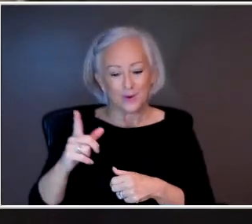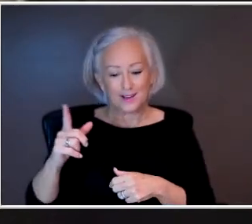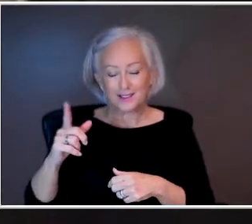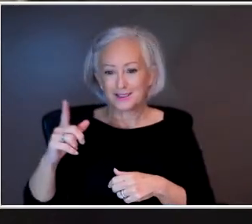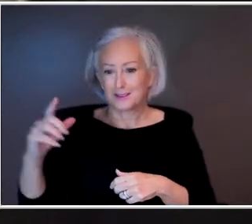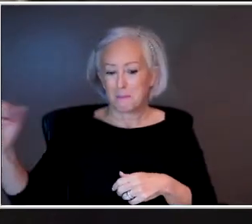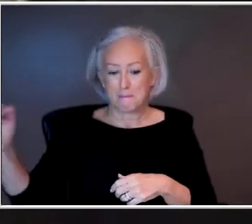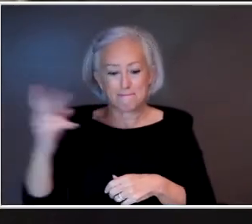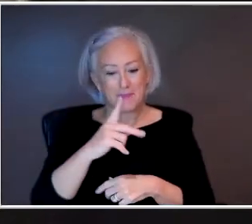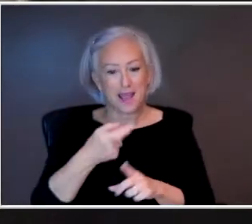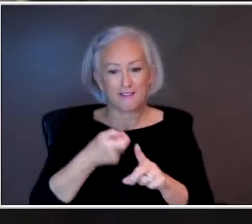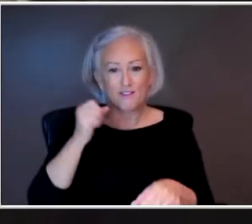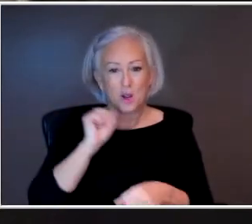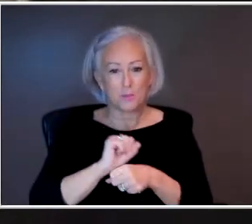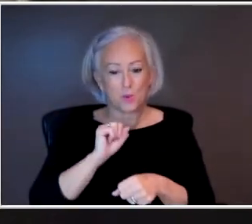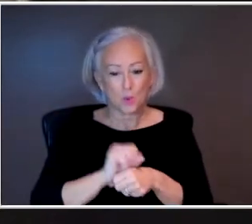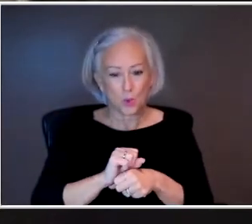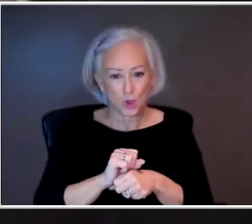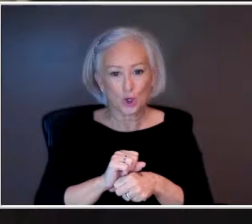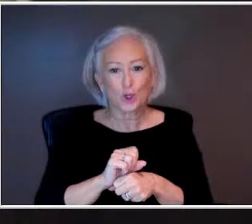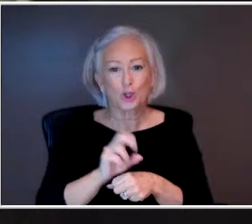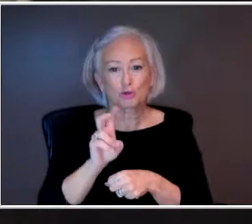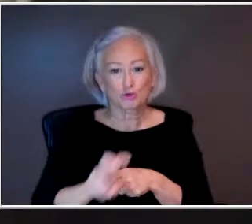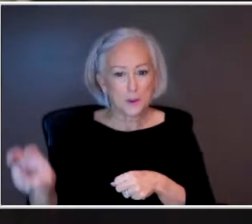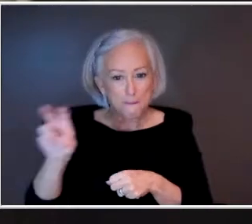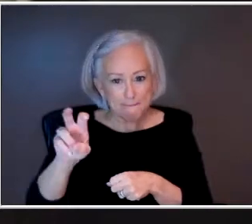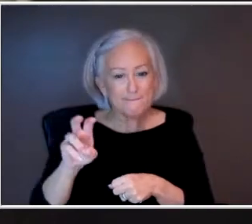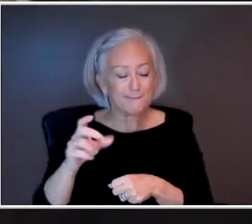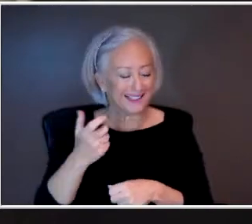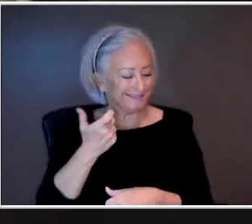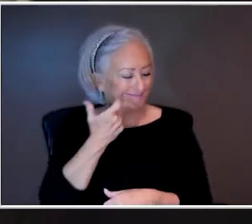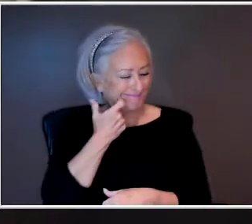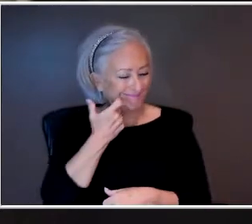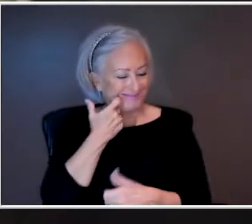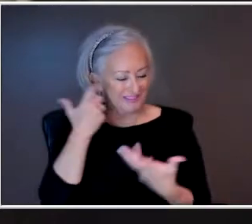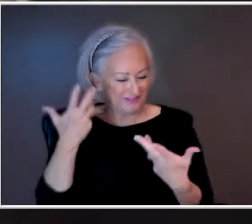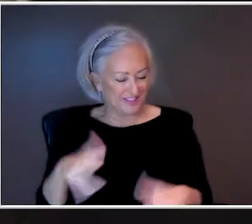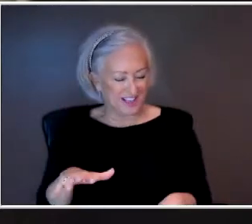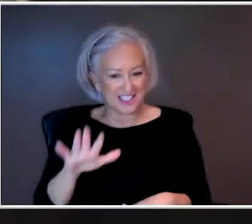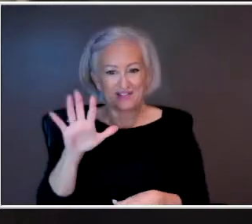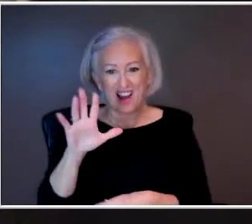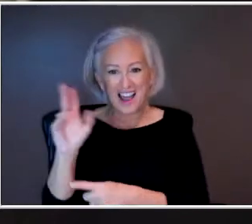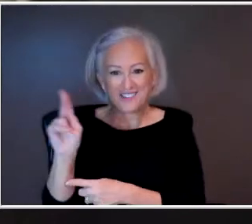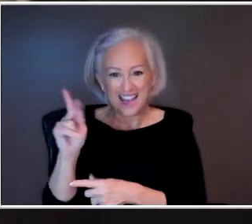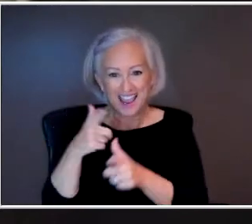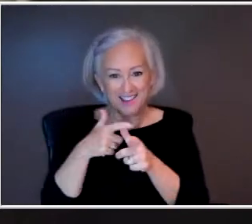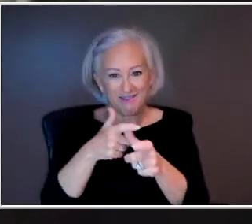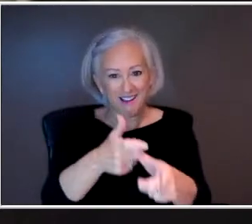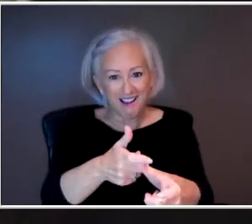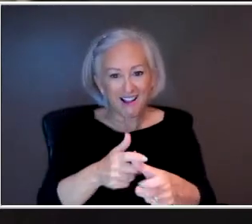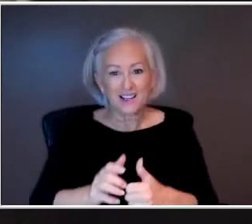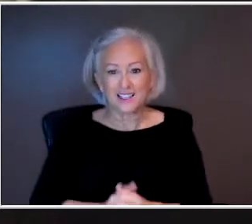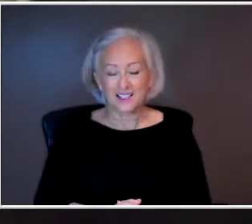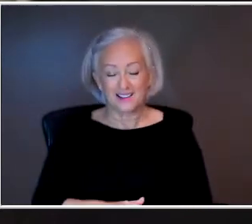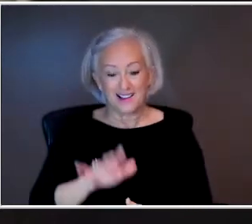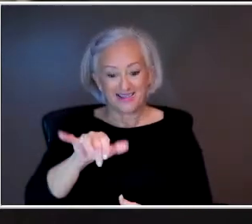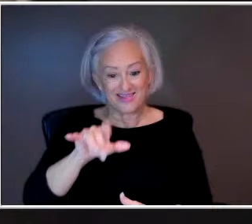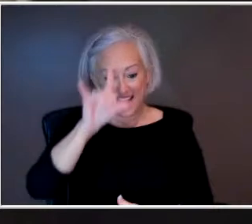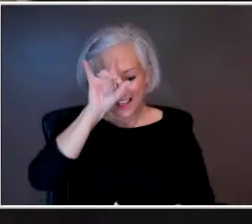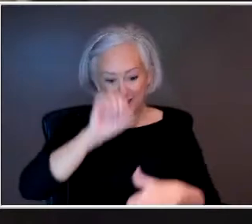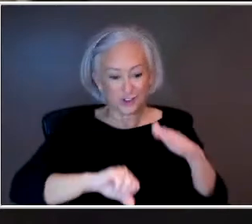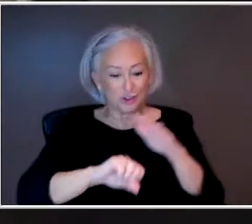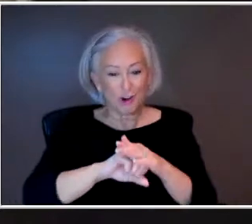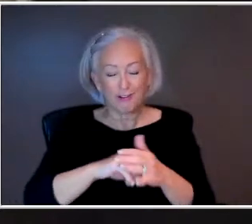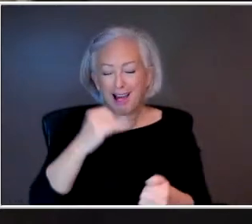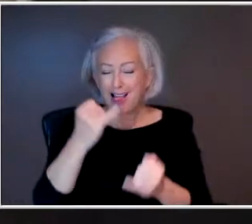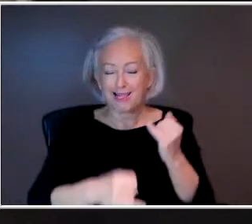trip. I know he just ran a 5K. The stroke was literally the last thing on my mind,